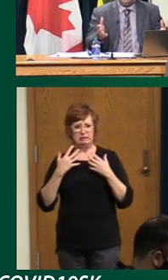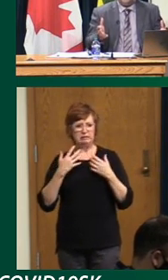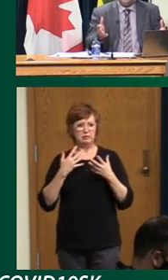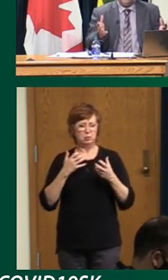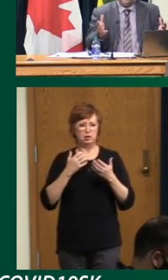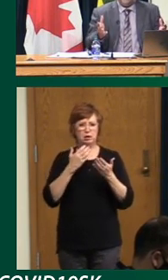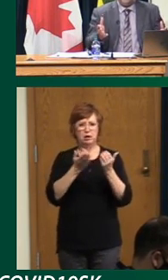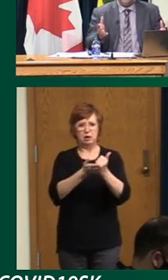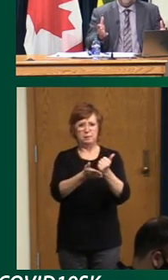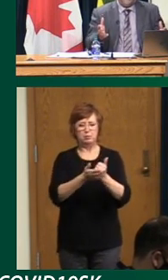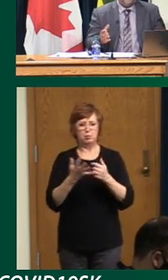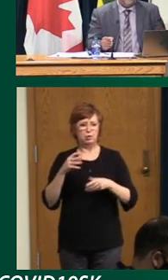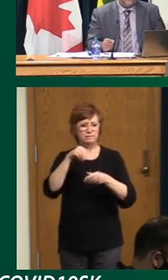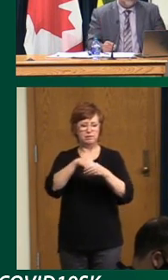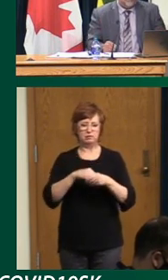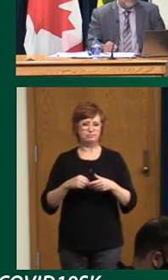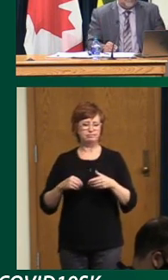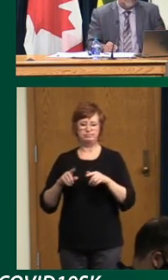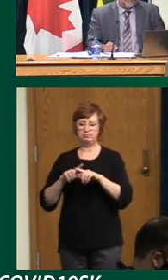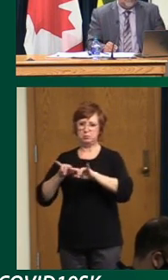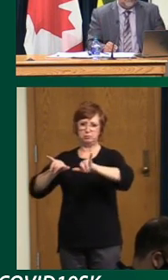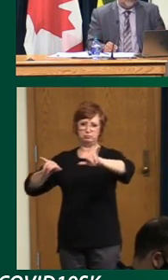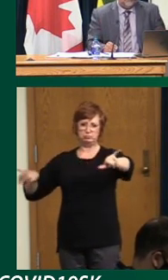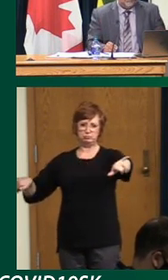6 weeks, it's imperative that we,